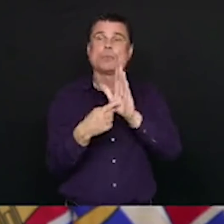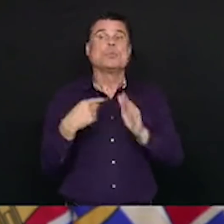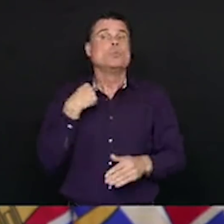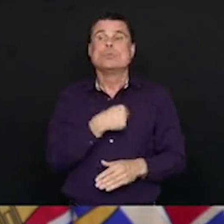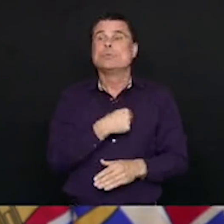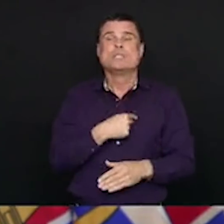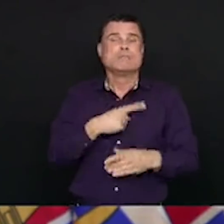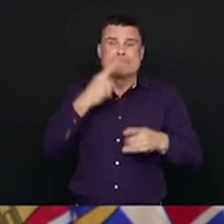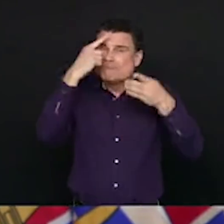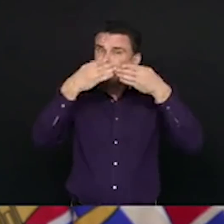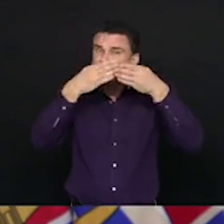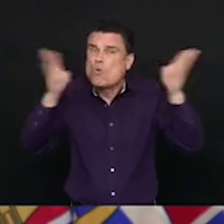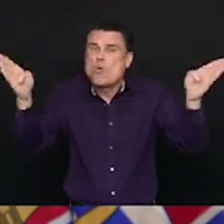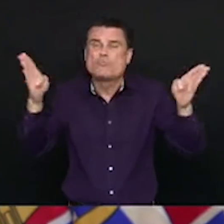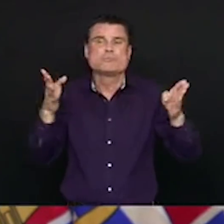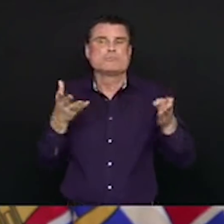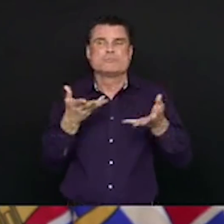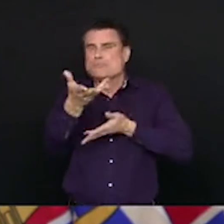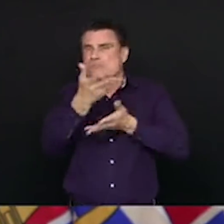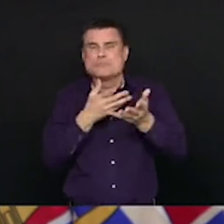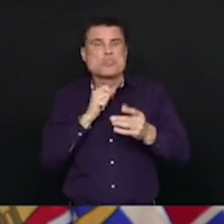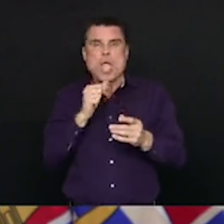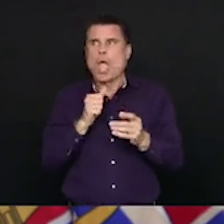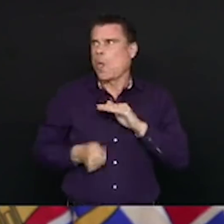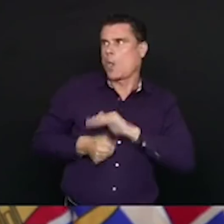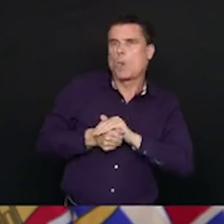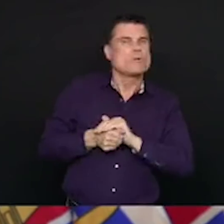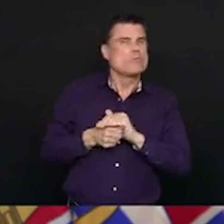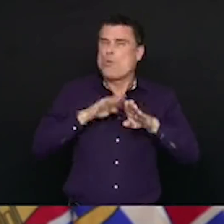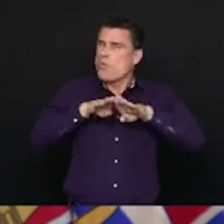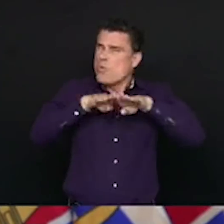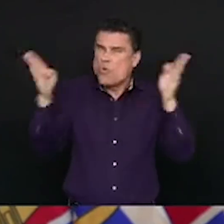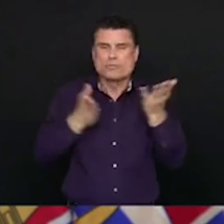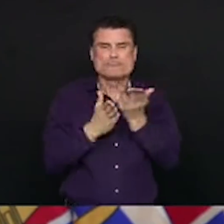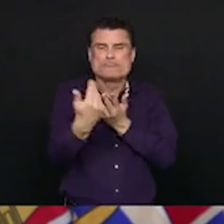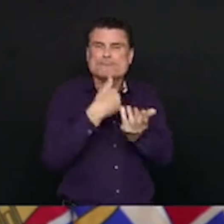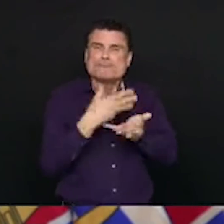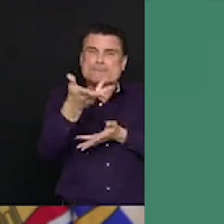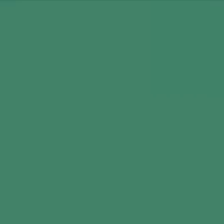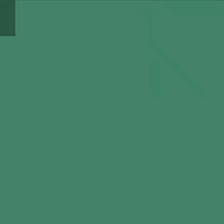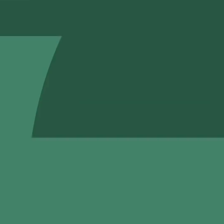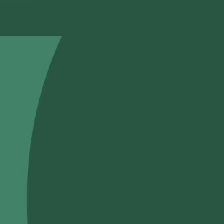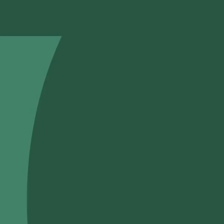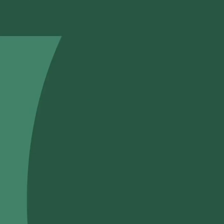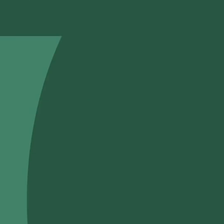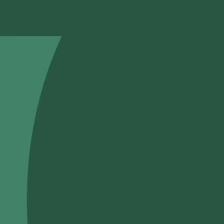that the things that people are doing here in BC are making a difference, and that's the important thing.